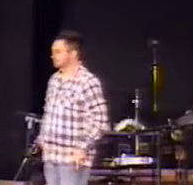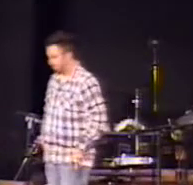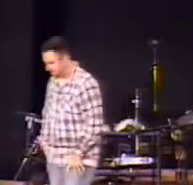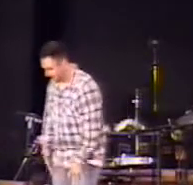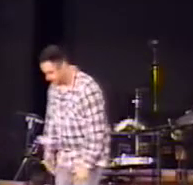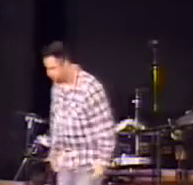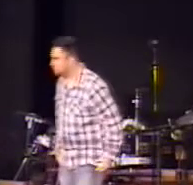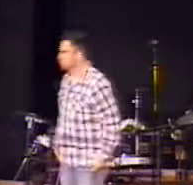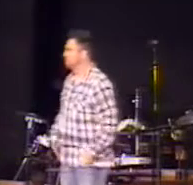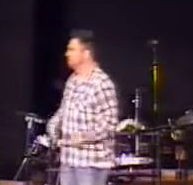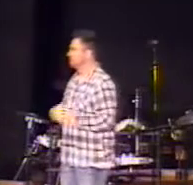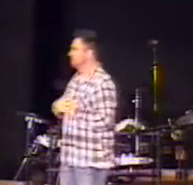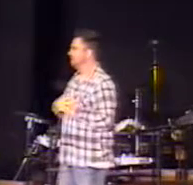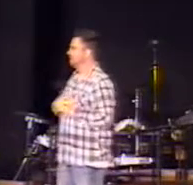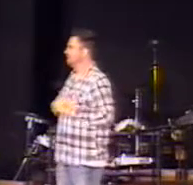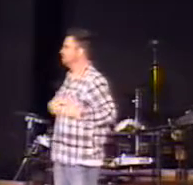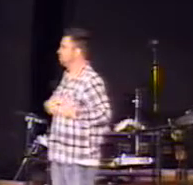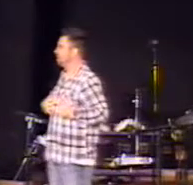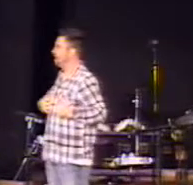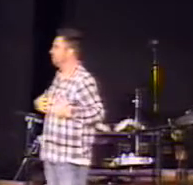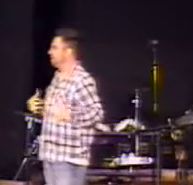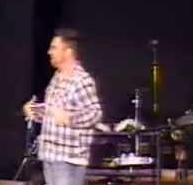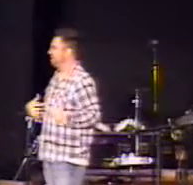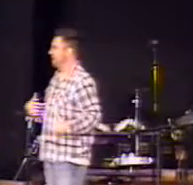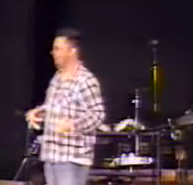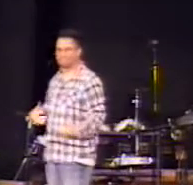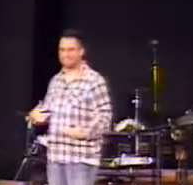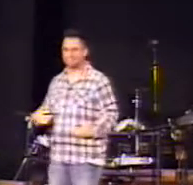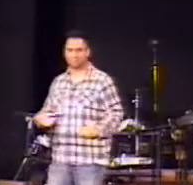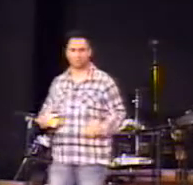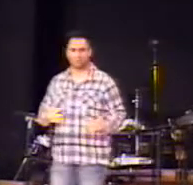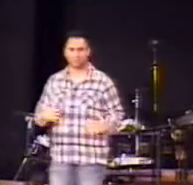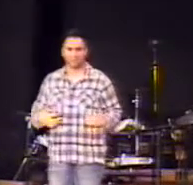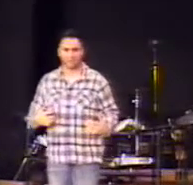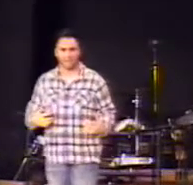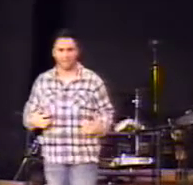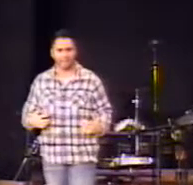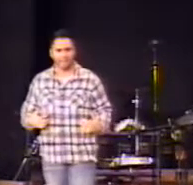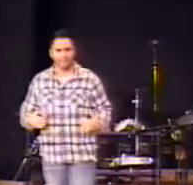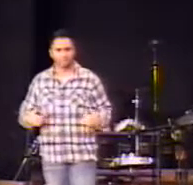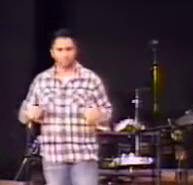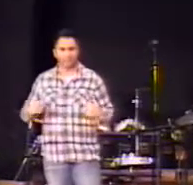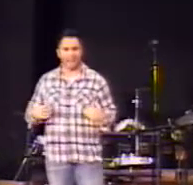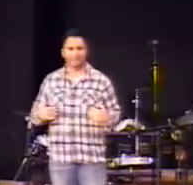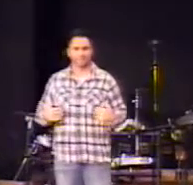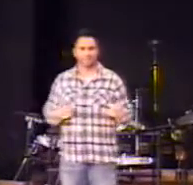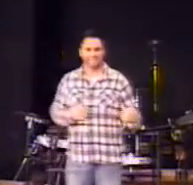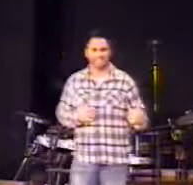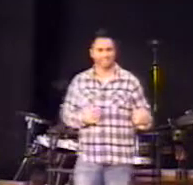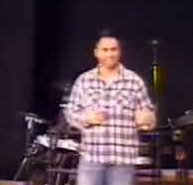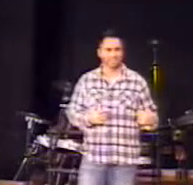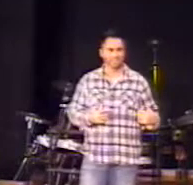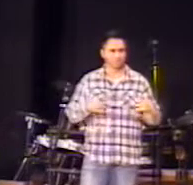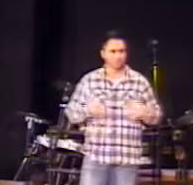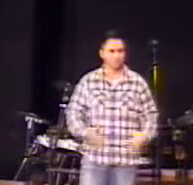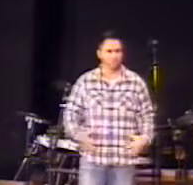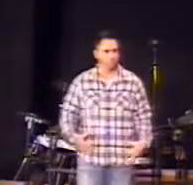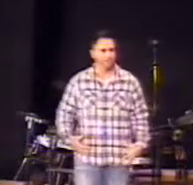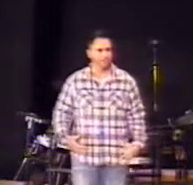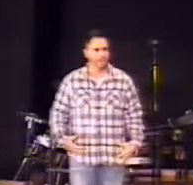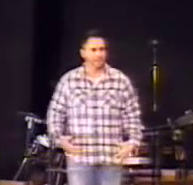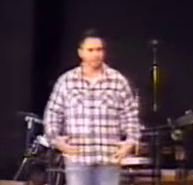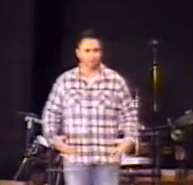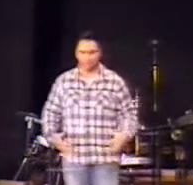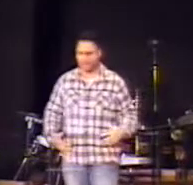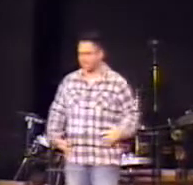thing is we had like jean shorts and t-shirts on. We really didn't have the gear in order to get wet. And when you're out in the heat and you're soaking